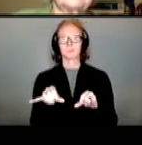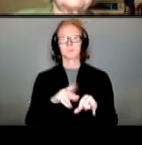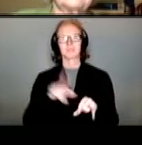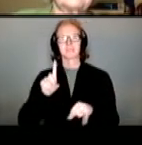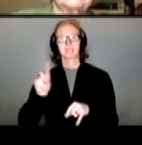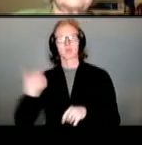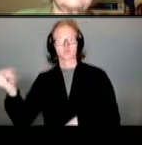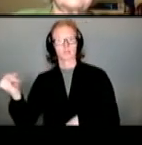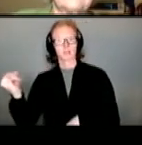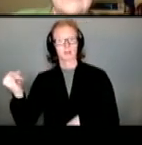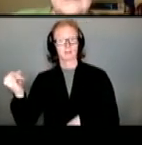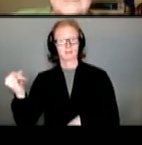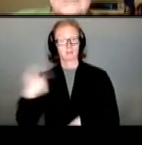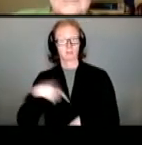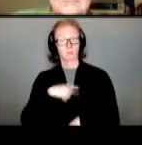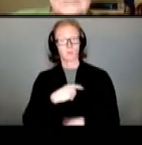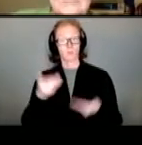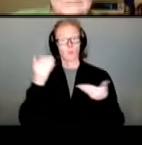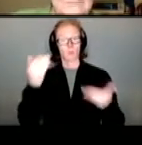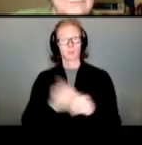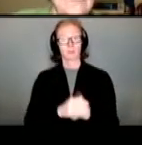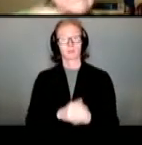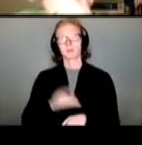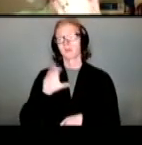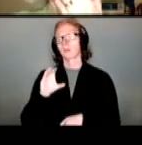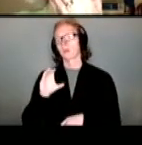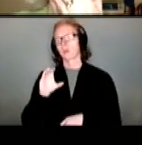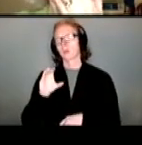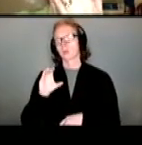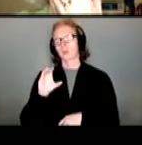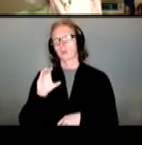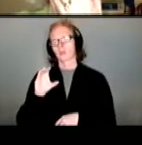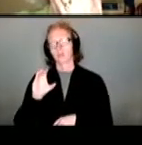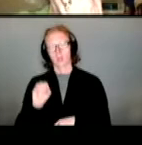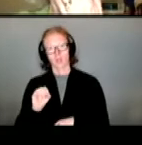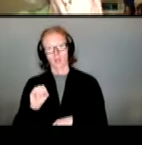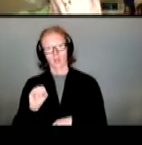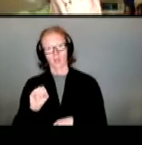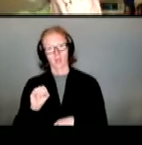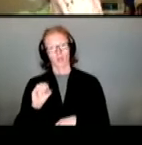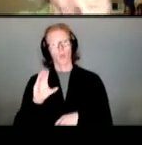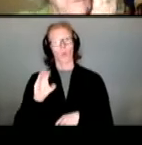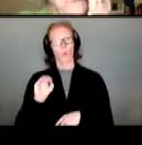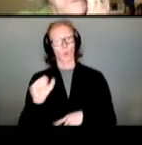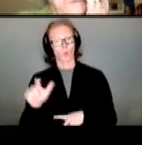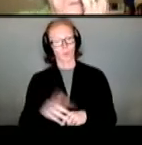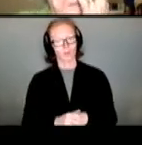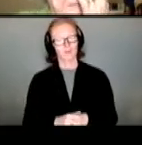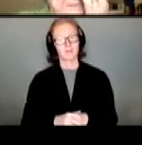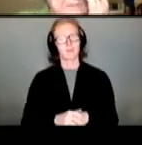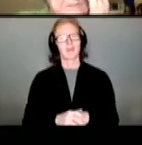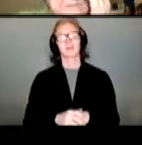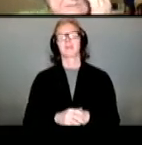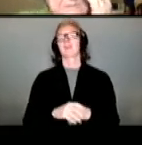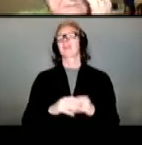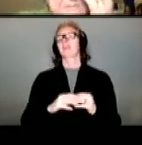has requested is that the COCL, the compliance officer and community liaison, that they